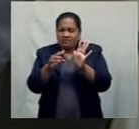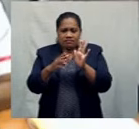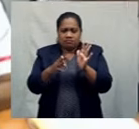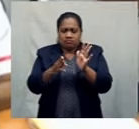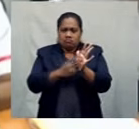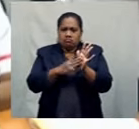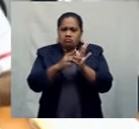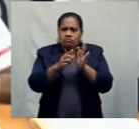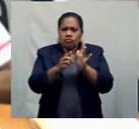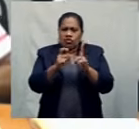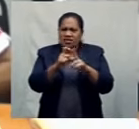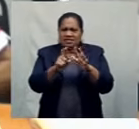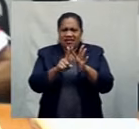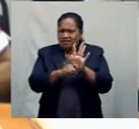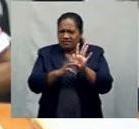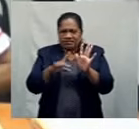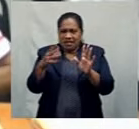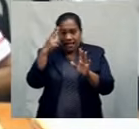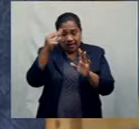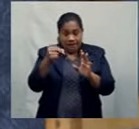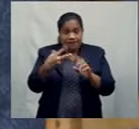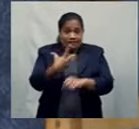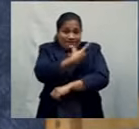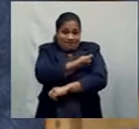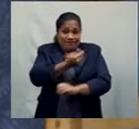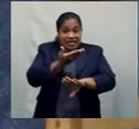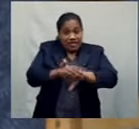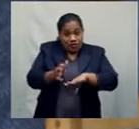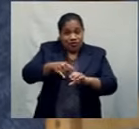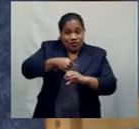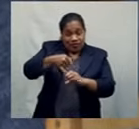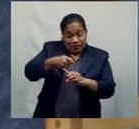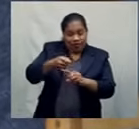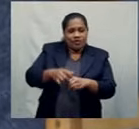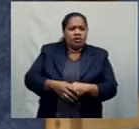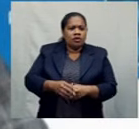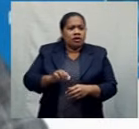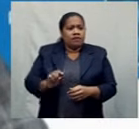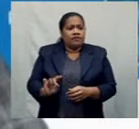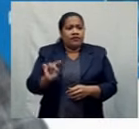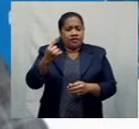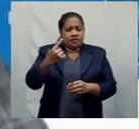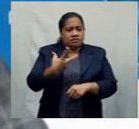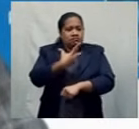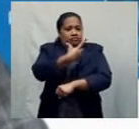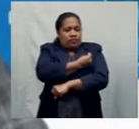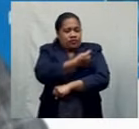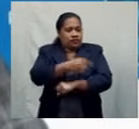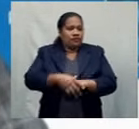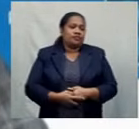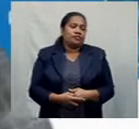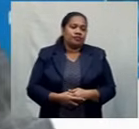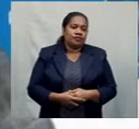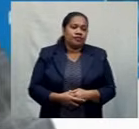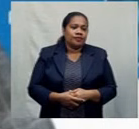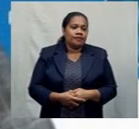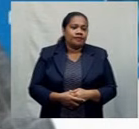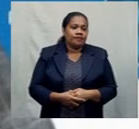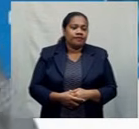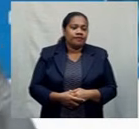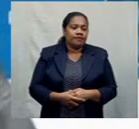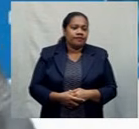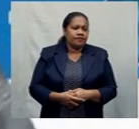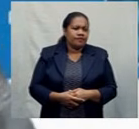protection, with the second dose to be administered 28 days after the first dose. The benefit of Moderna